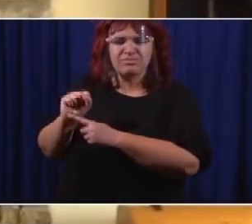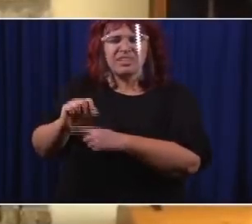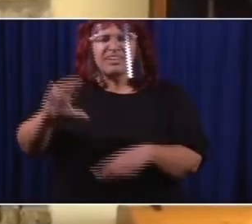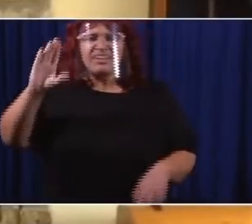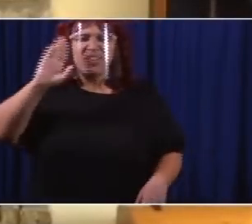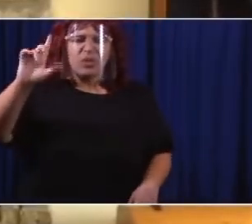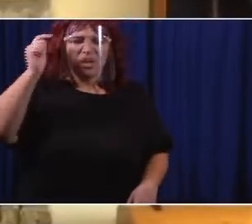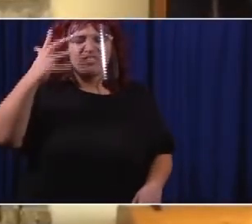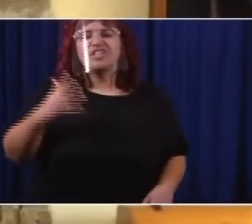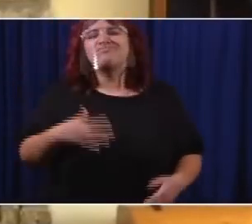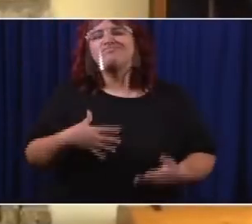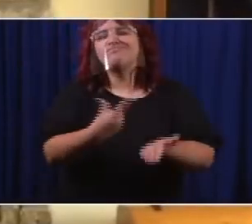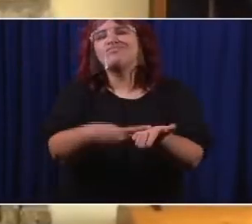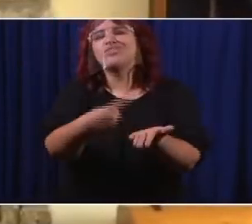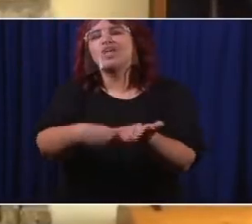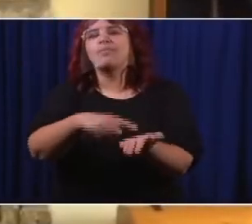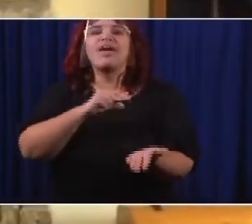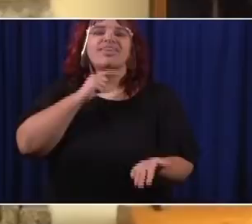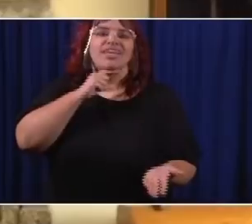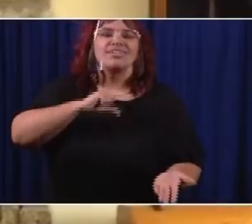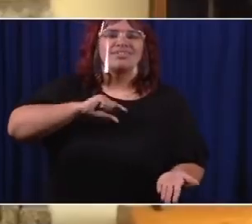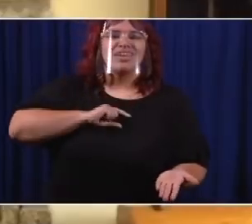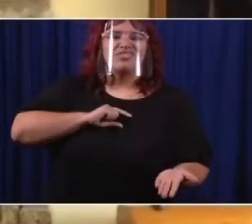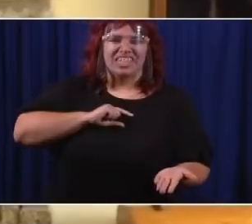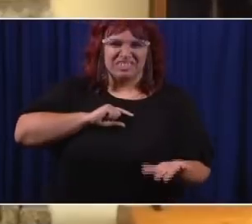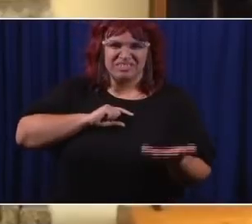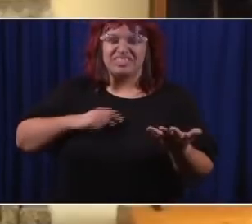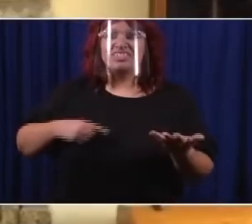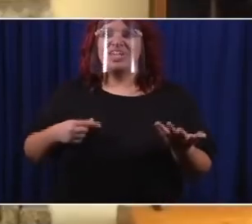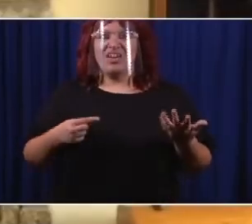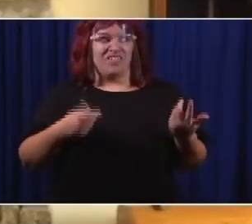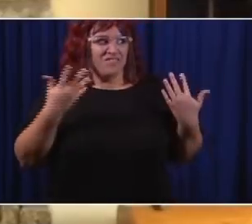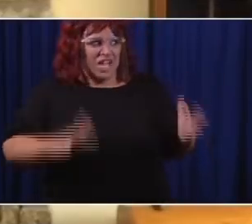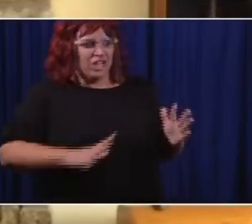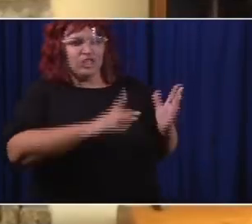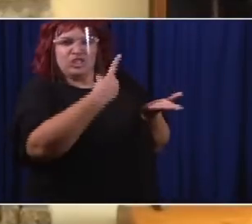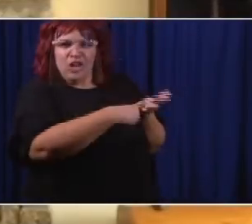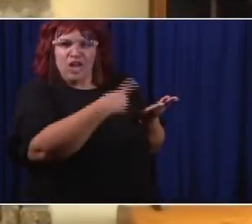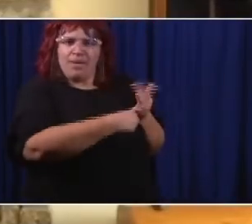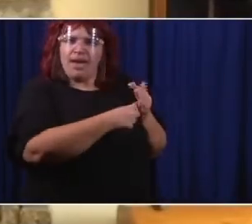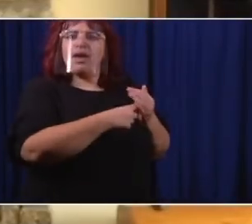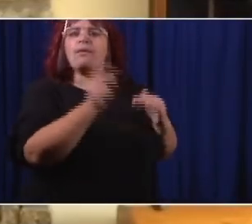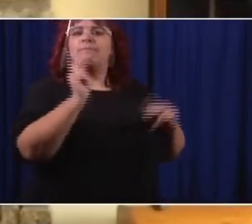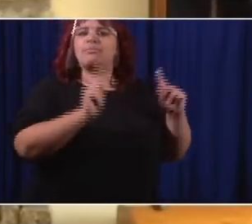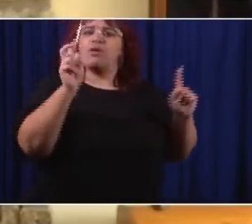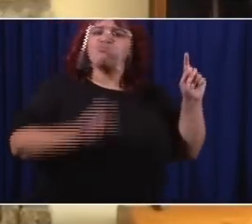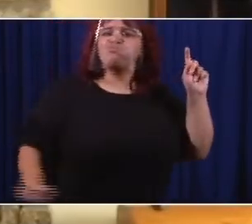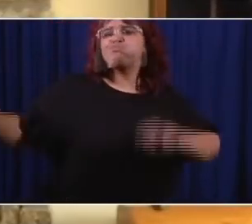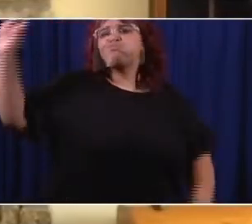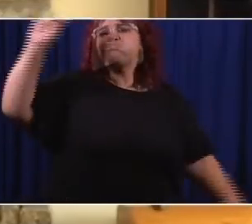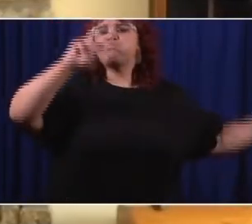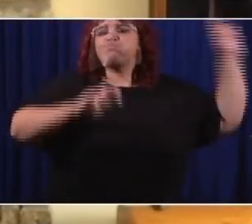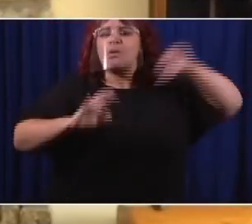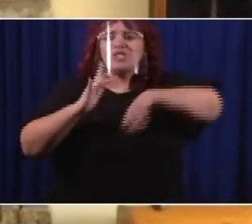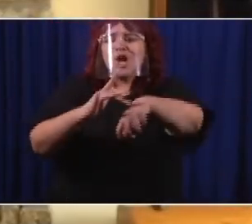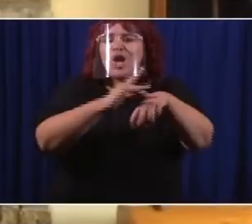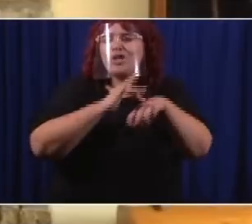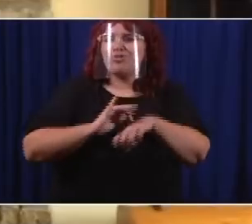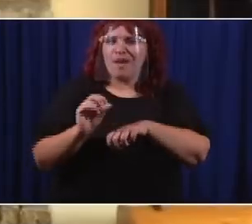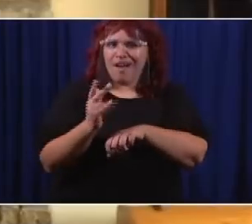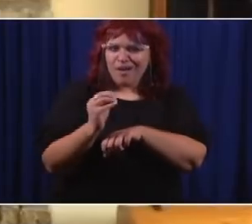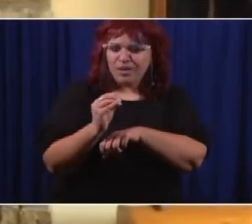about Thanksgiving, going back to this question about people coming in and coming in from all over.